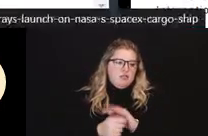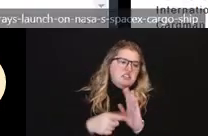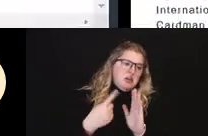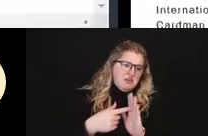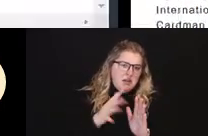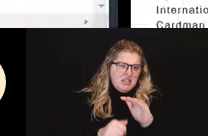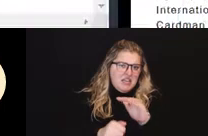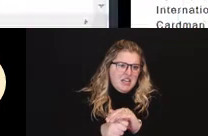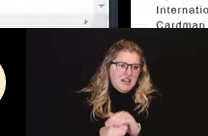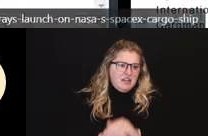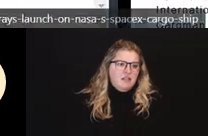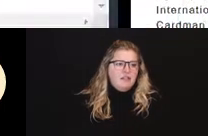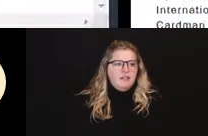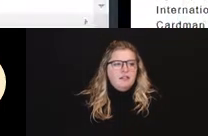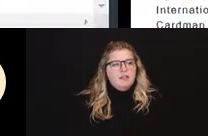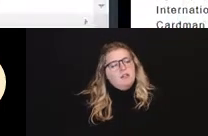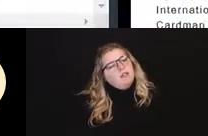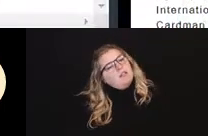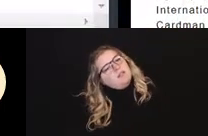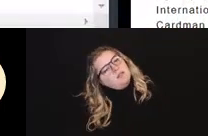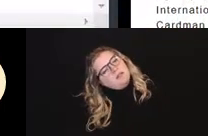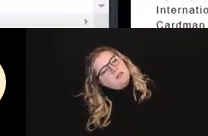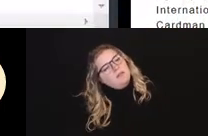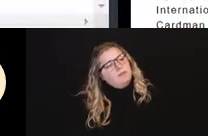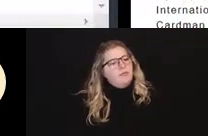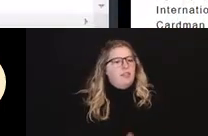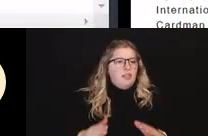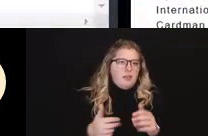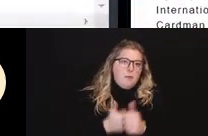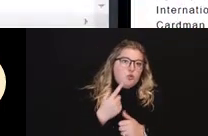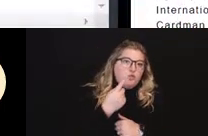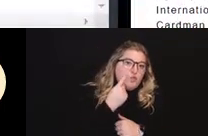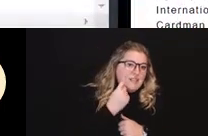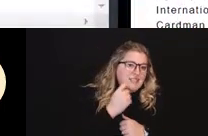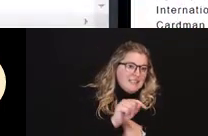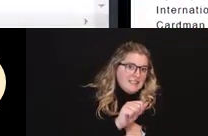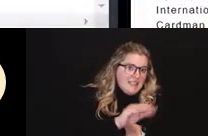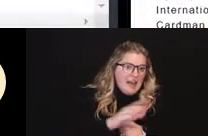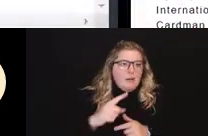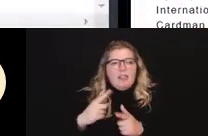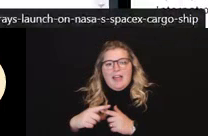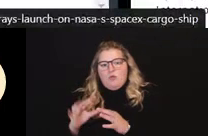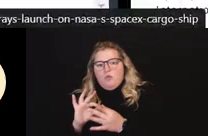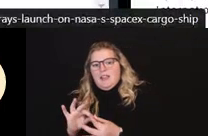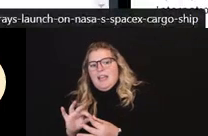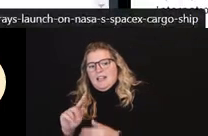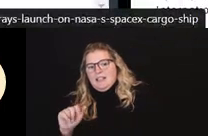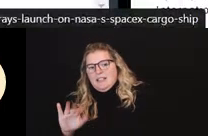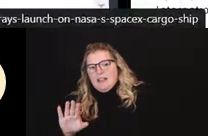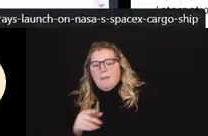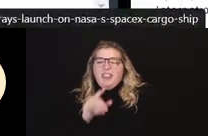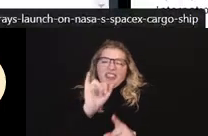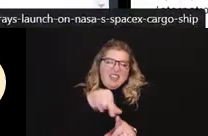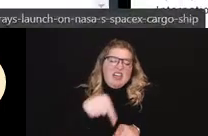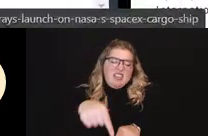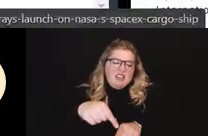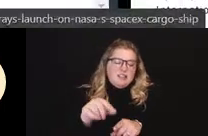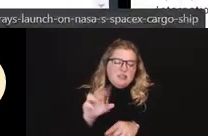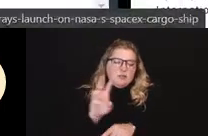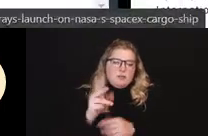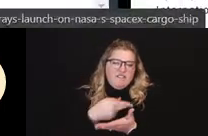this latest tab. On the related tab, it's hidden in, I think, in all of the tabs. So that would be an example of a failure of this